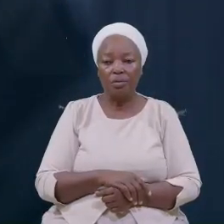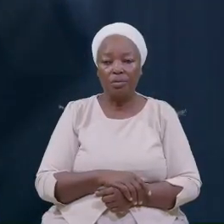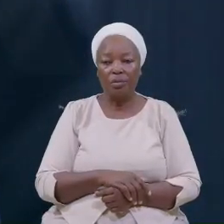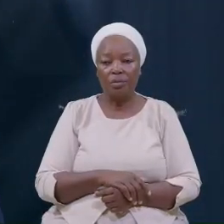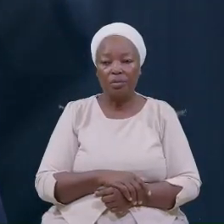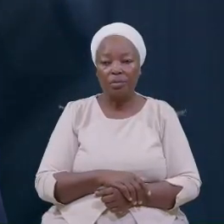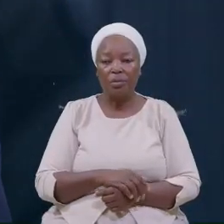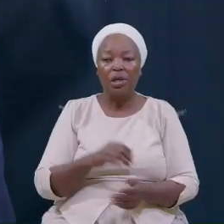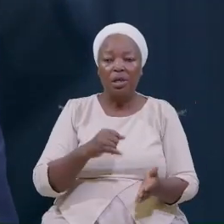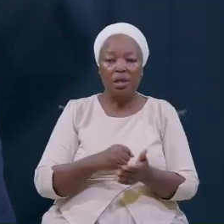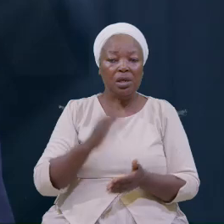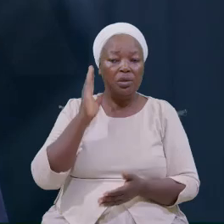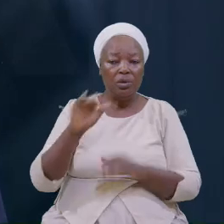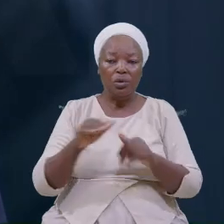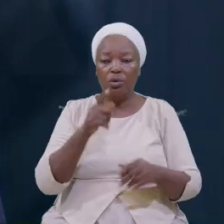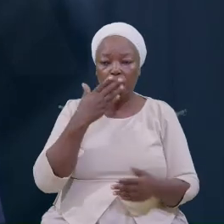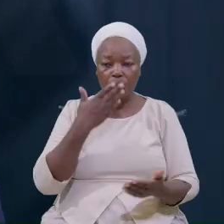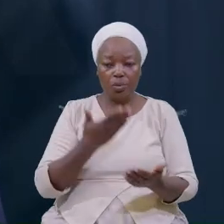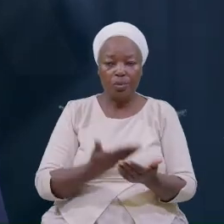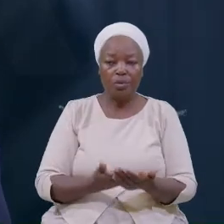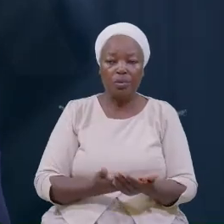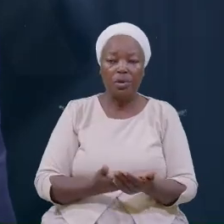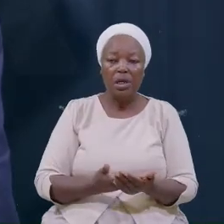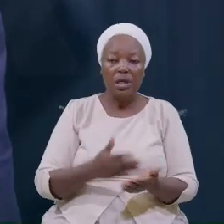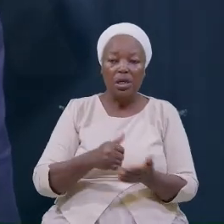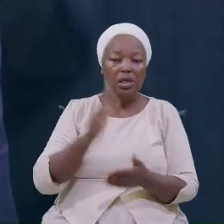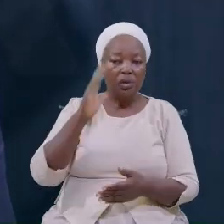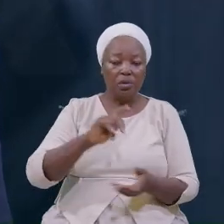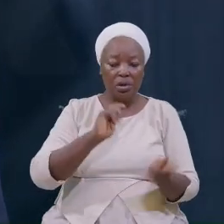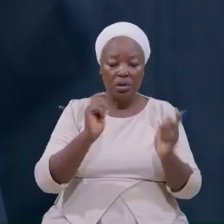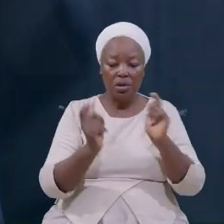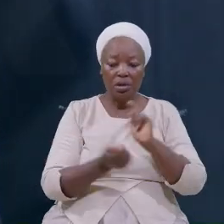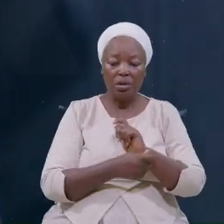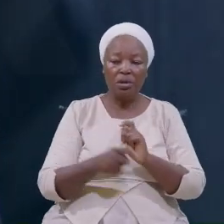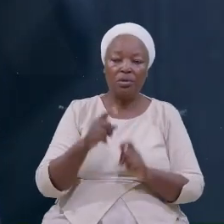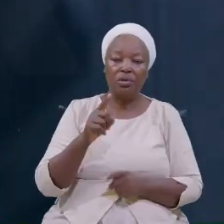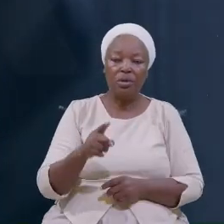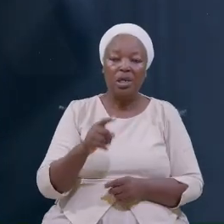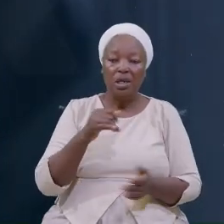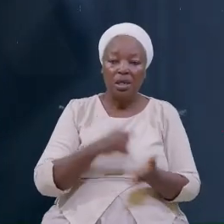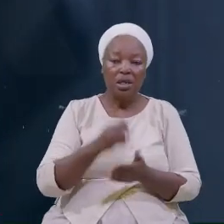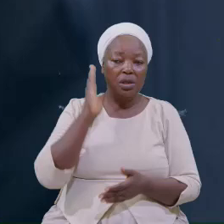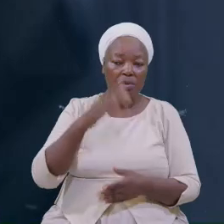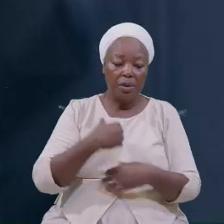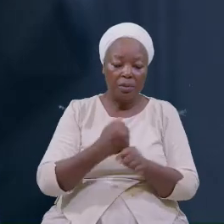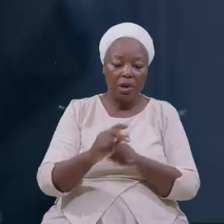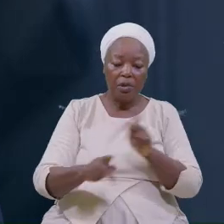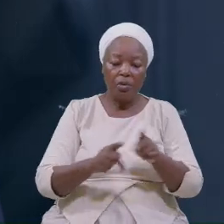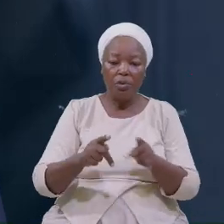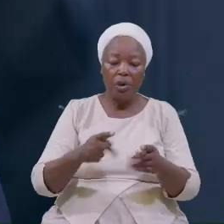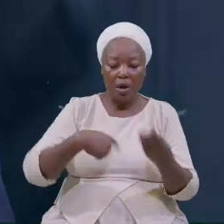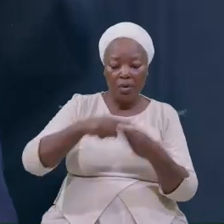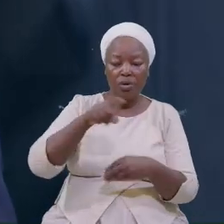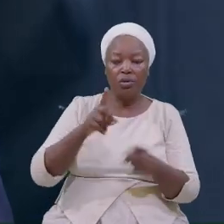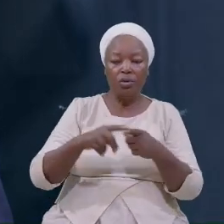will do you good. It will change you. It will make the people in your house to see that